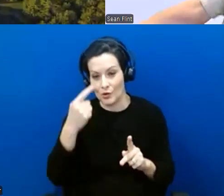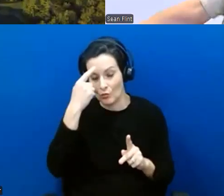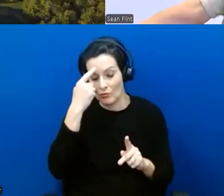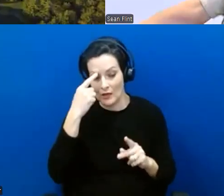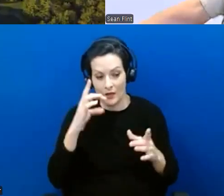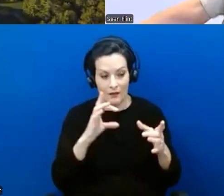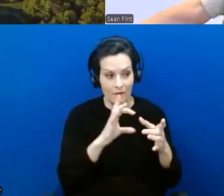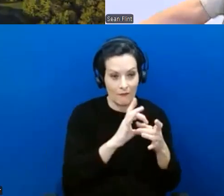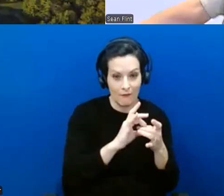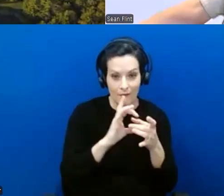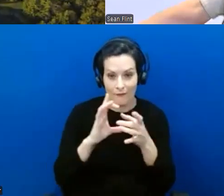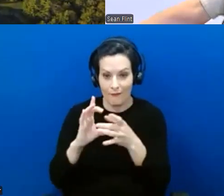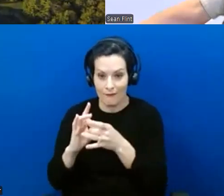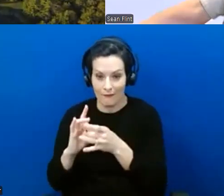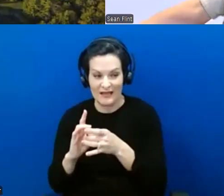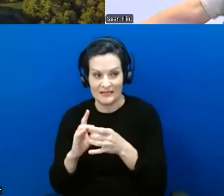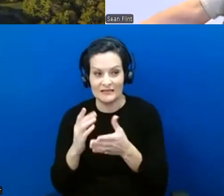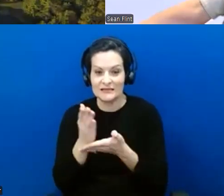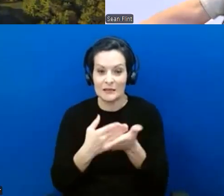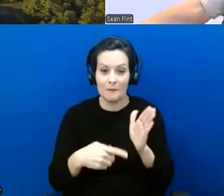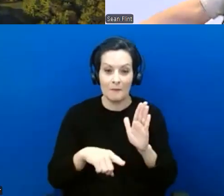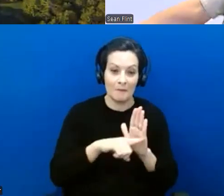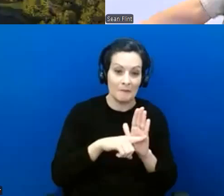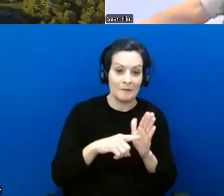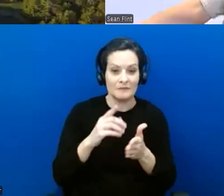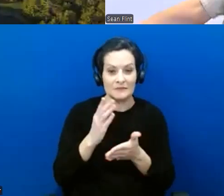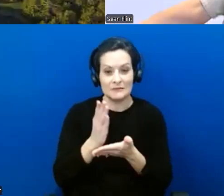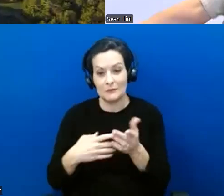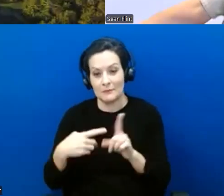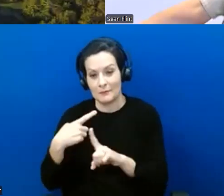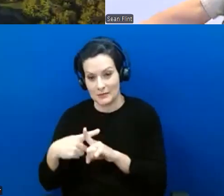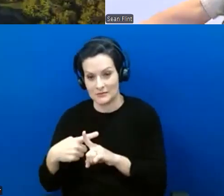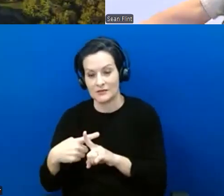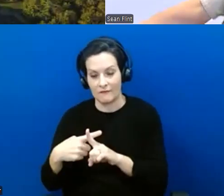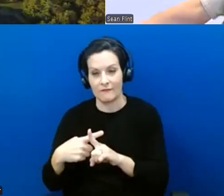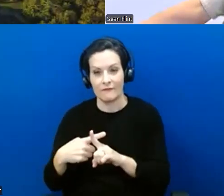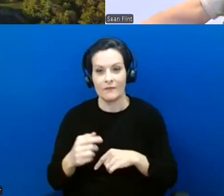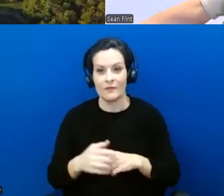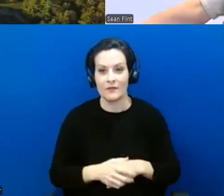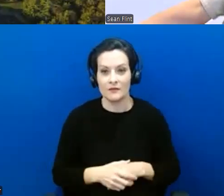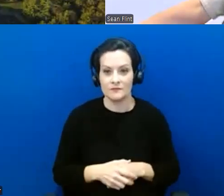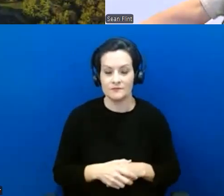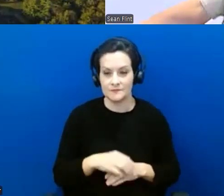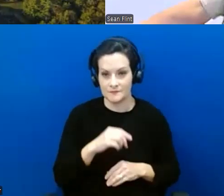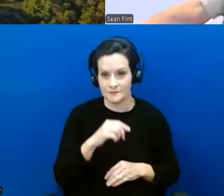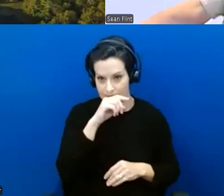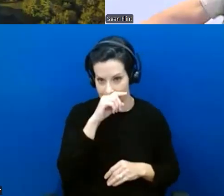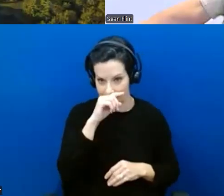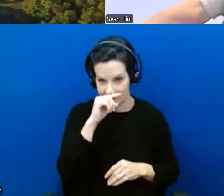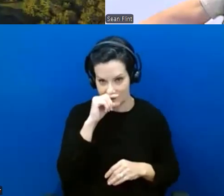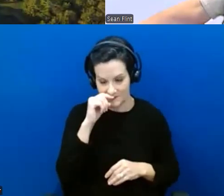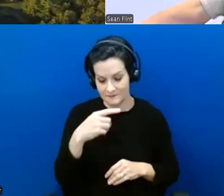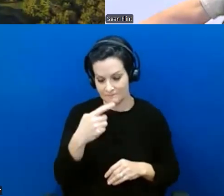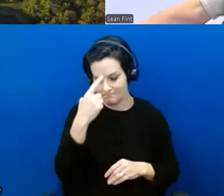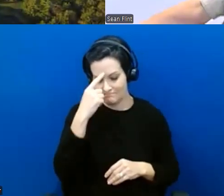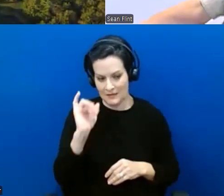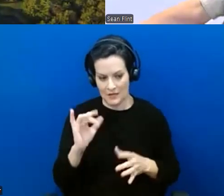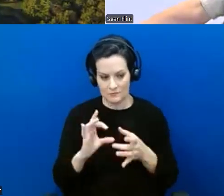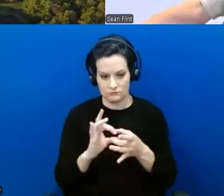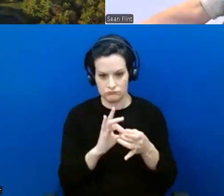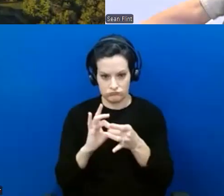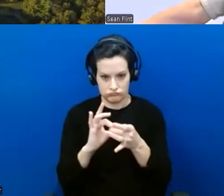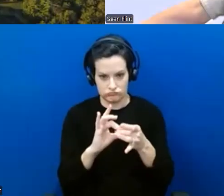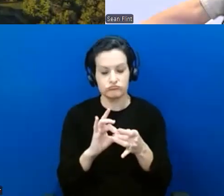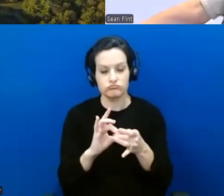there are benefits and there are drawbacks of those relationships. And so one of the questions that I really think about is how do we build those relationships so that those